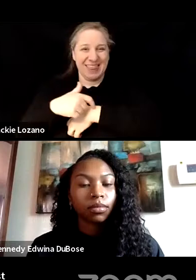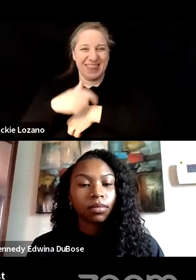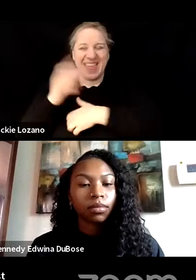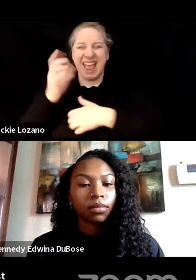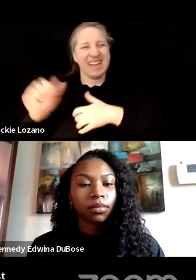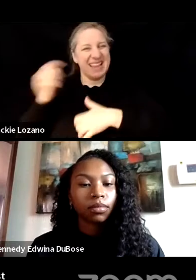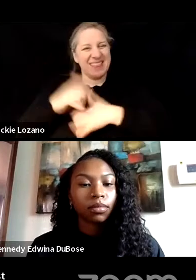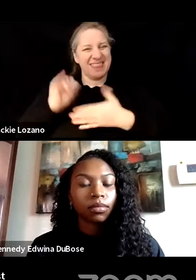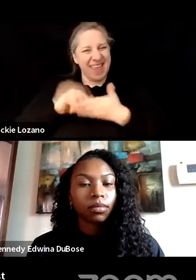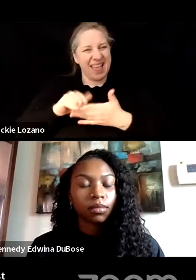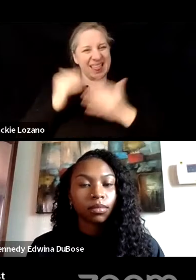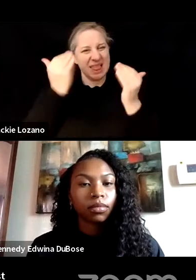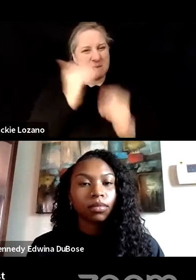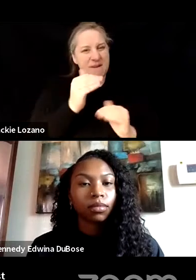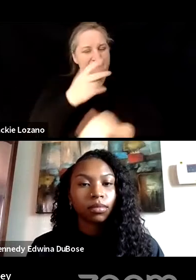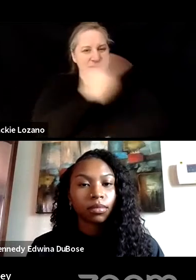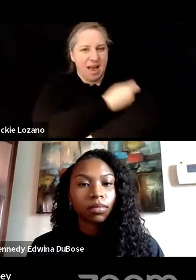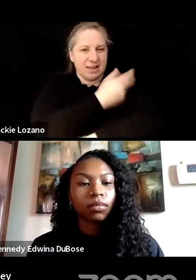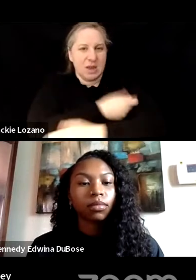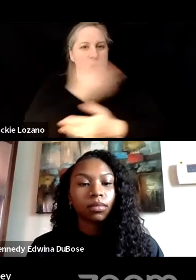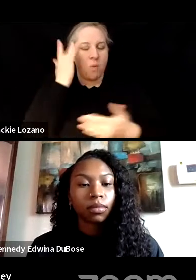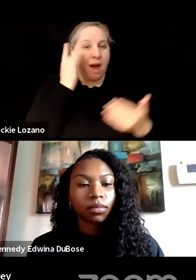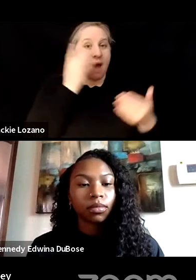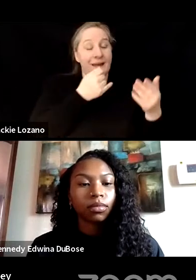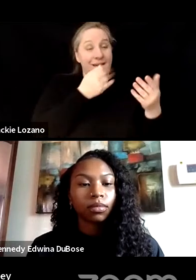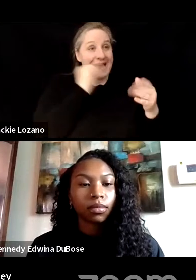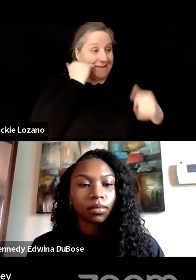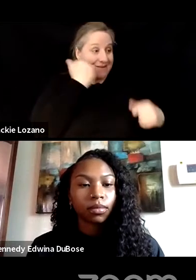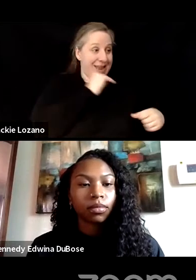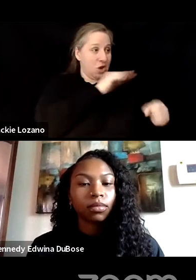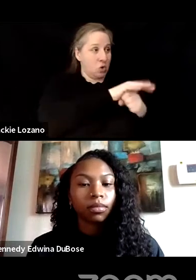have by sharing that supply with the community.